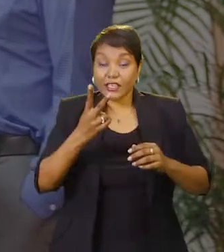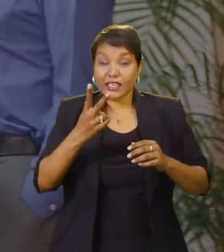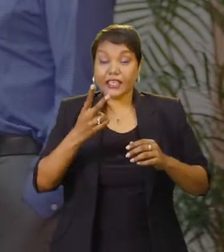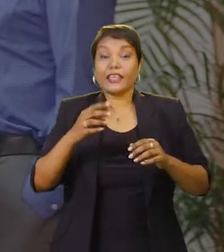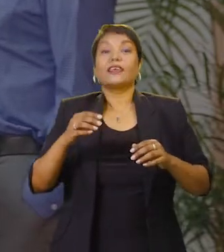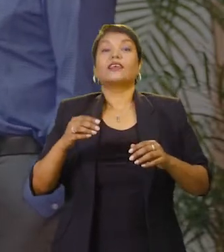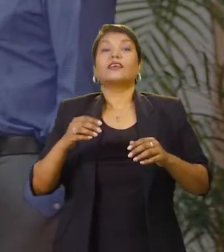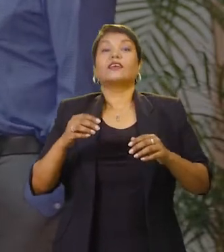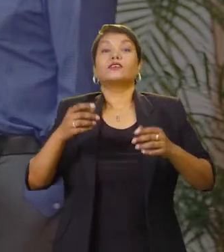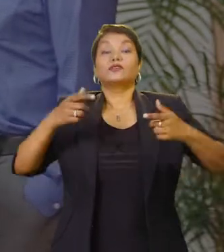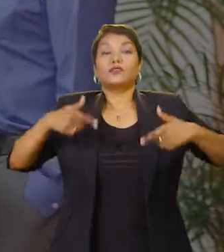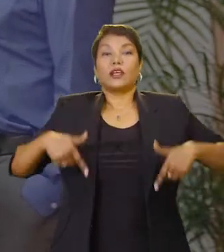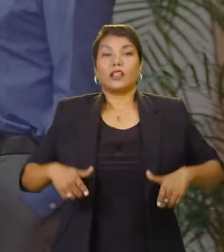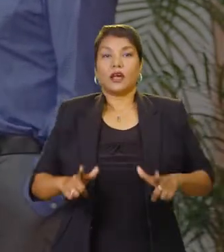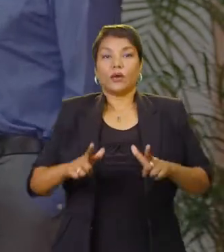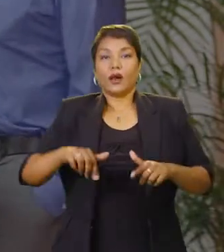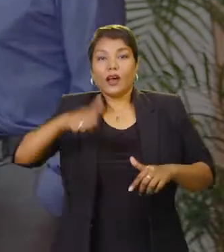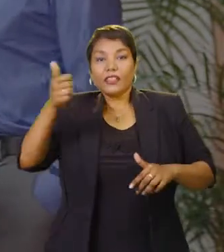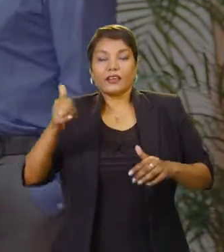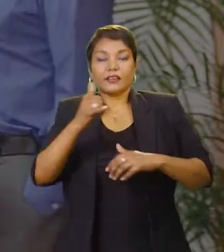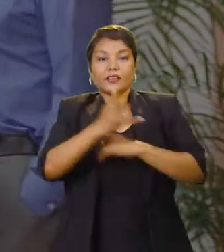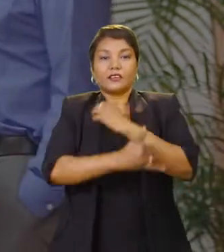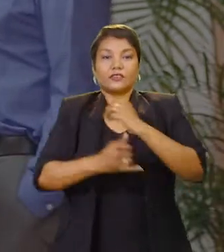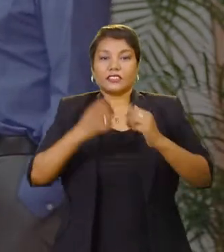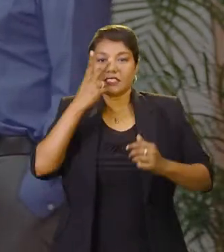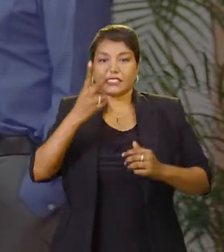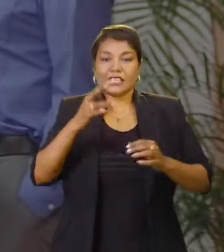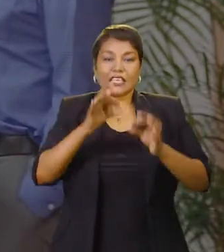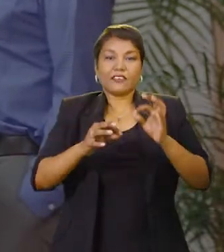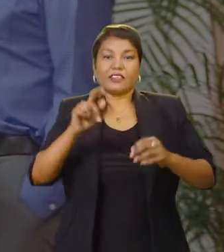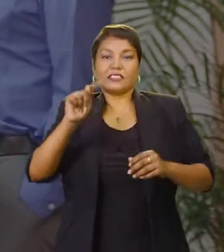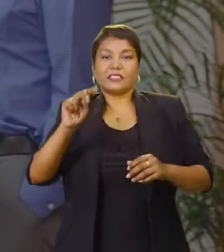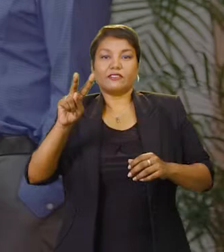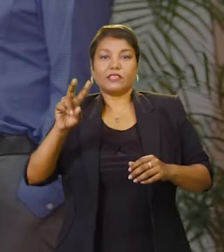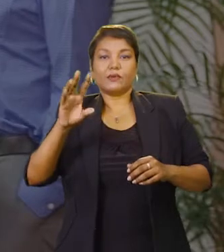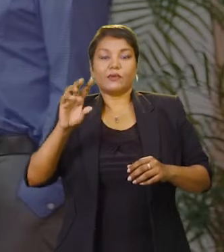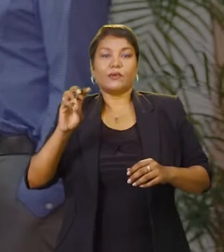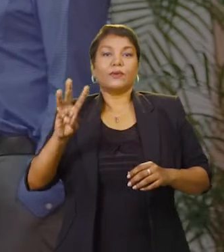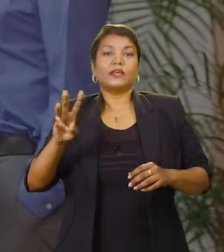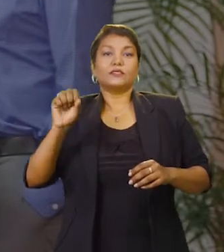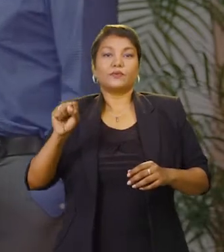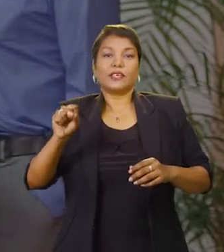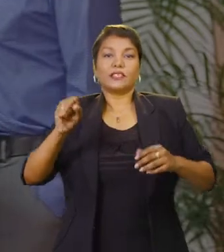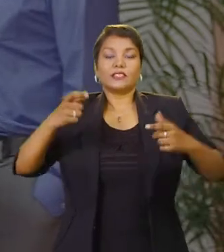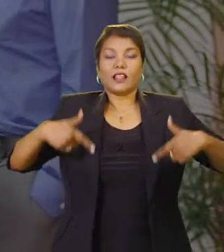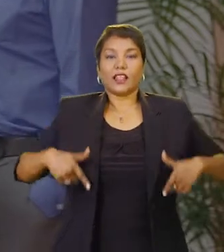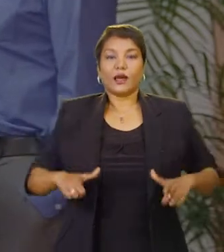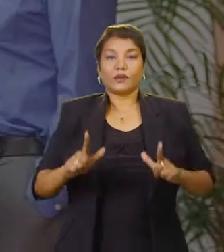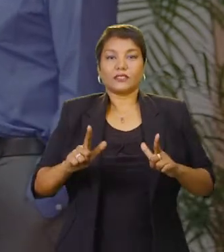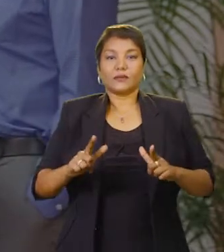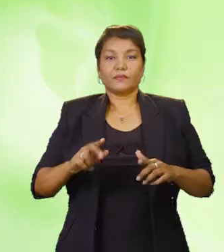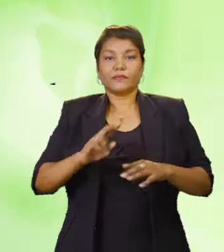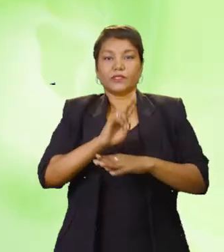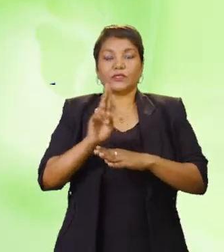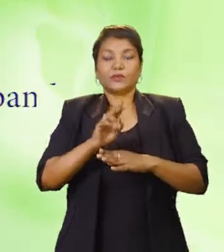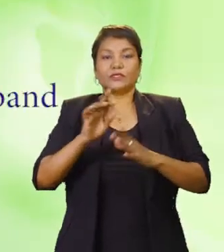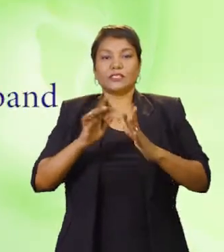of allowing countries to see how TV white space really serves their unique connectivity requirements.